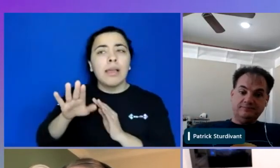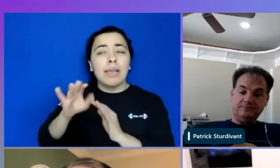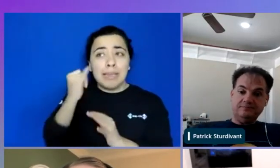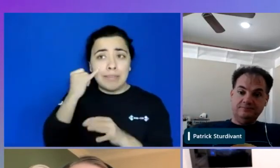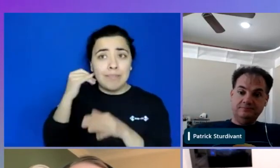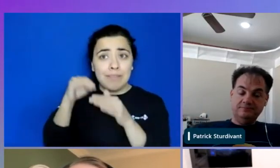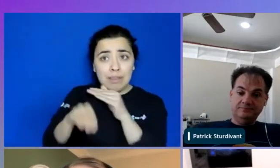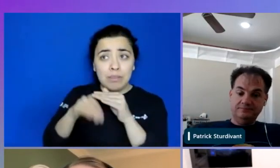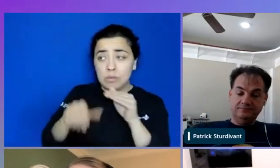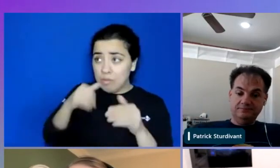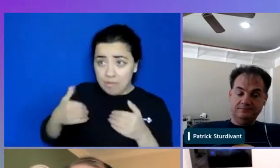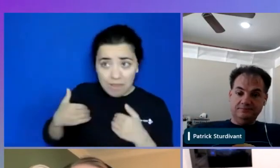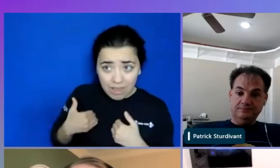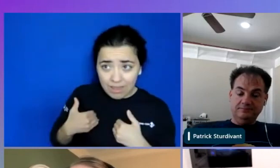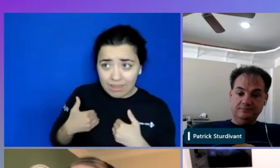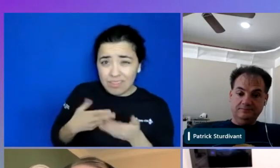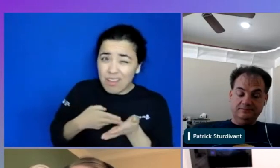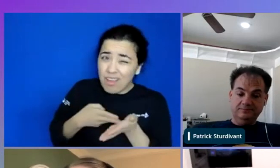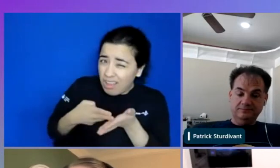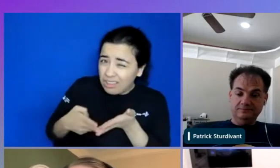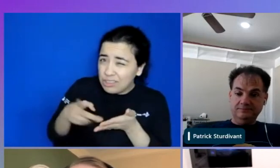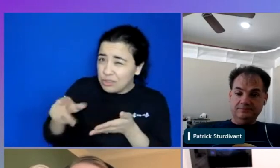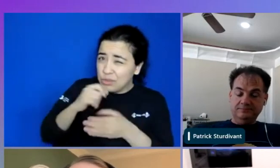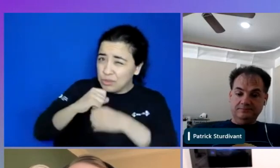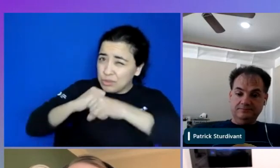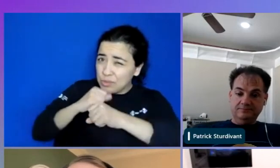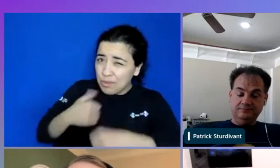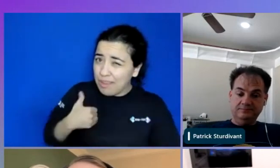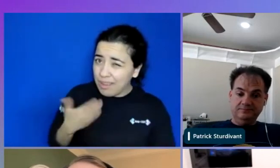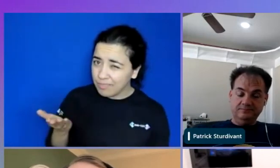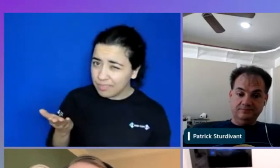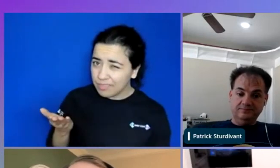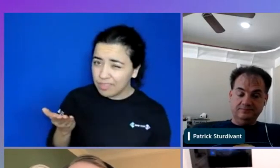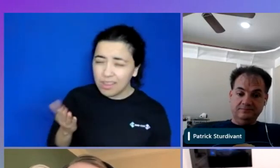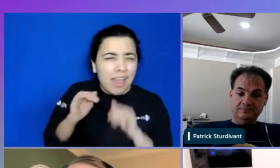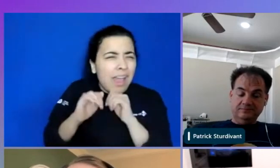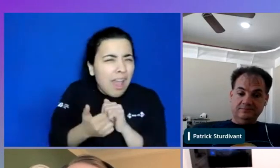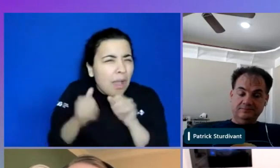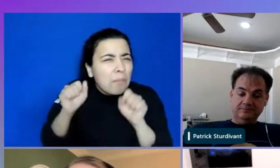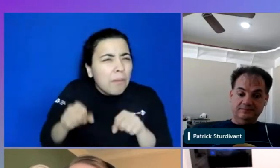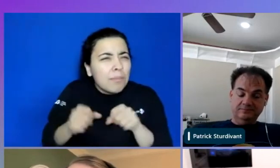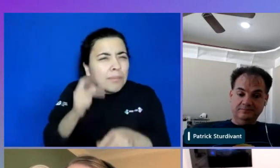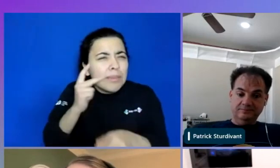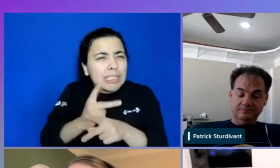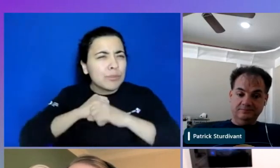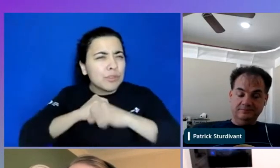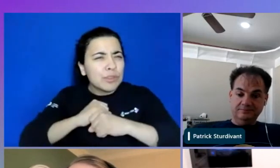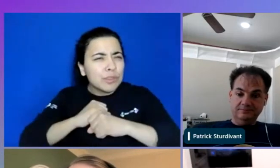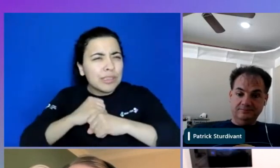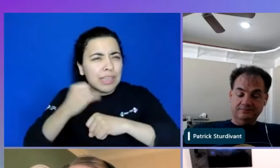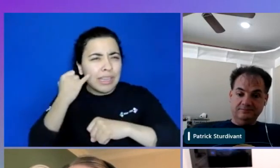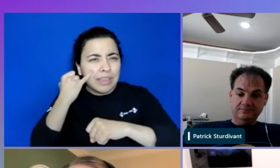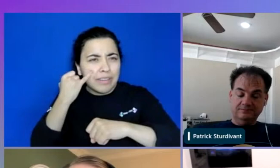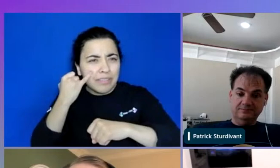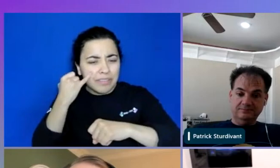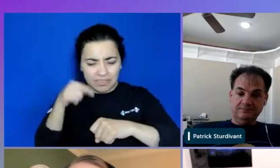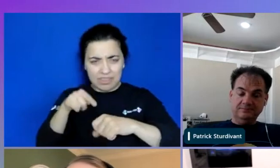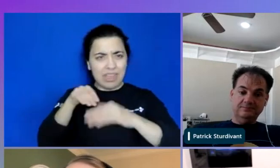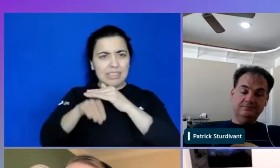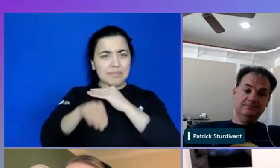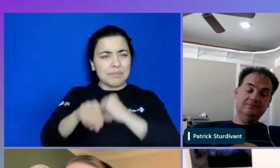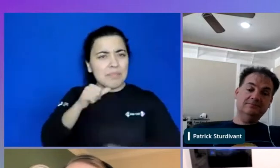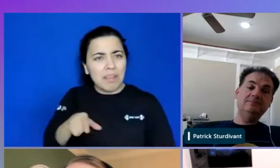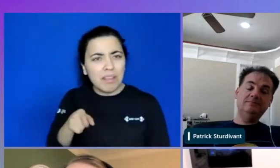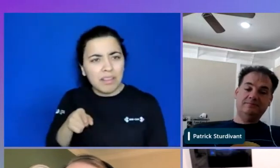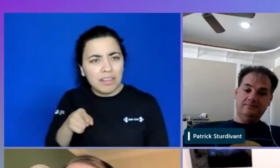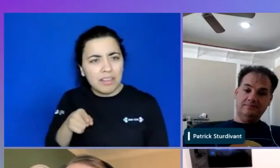accessibility, you honestly don't have security. How can you maintain security if the tooling isn't accessible? How